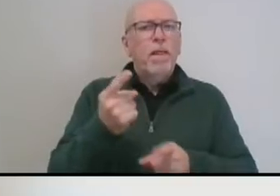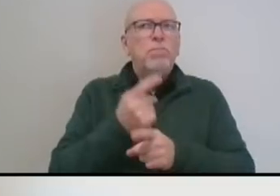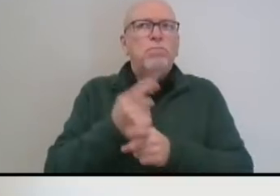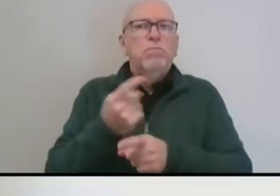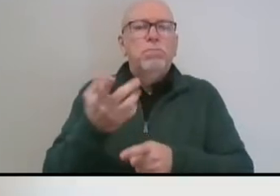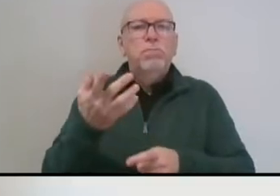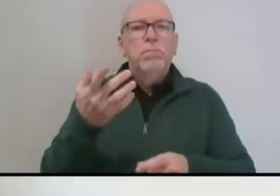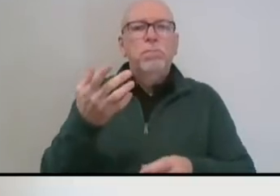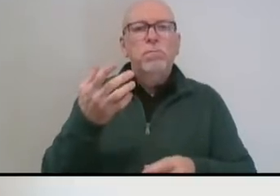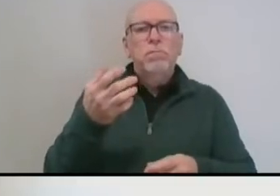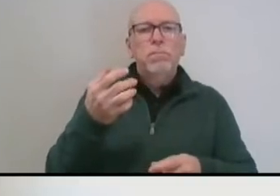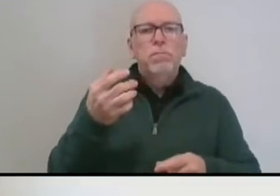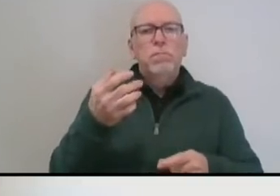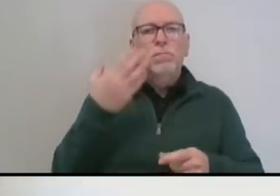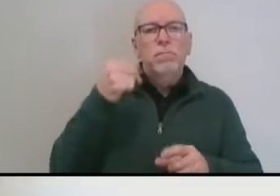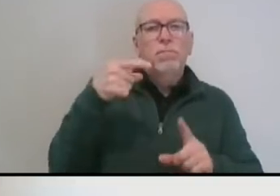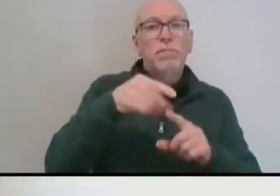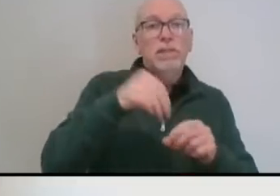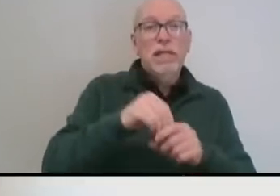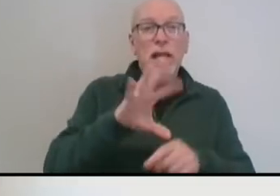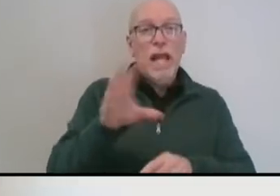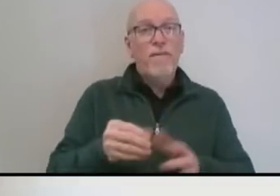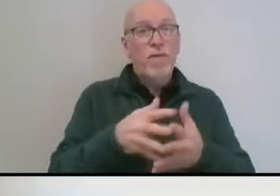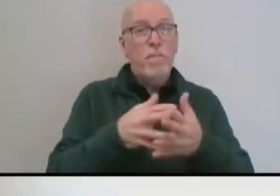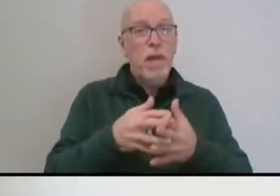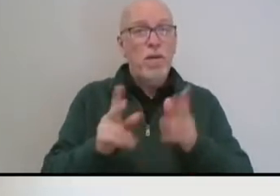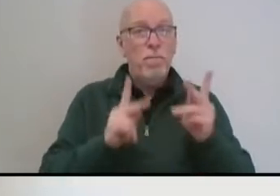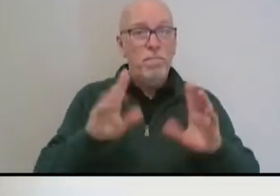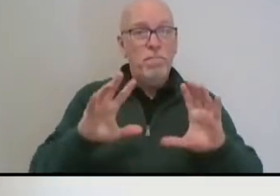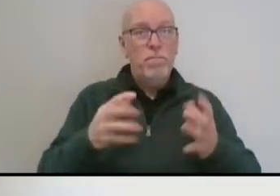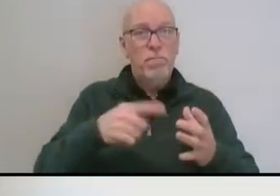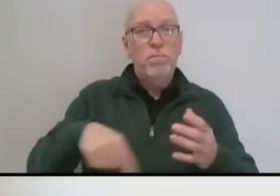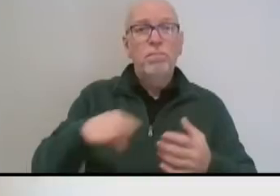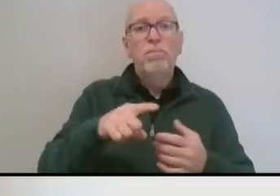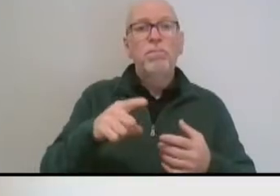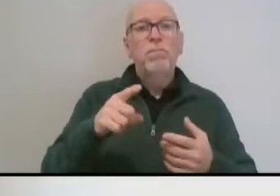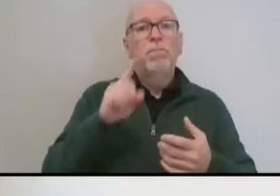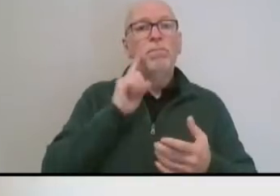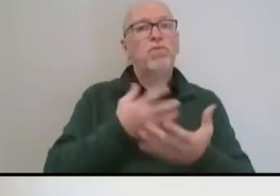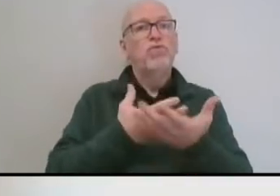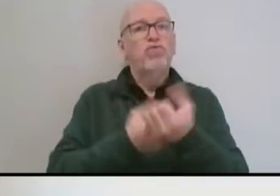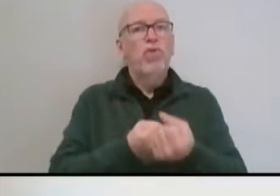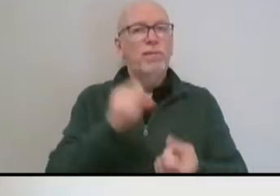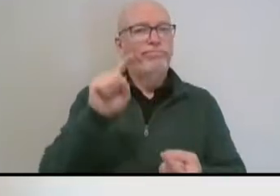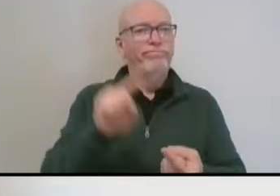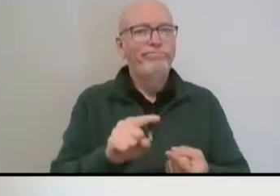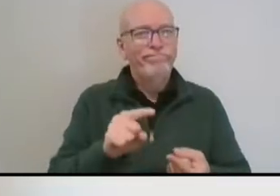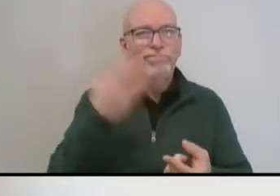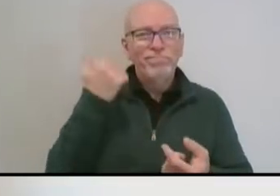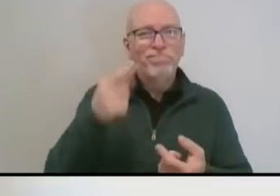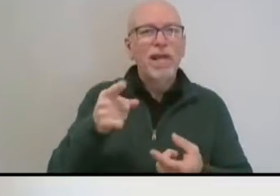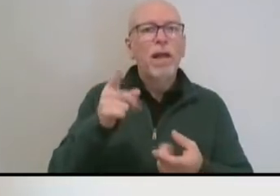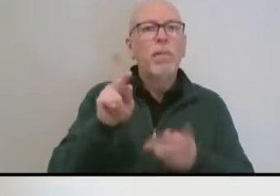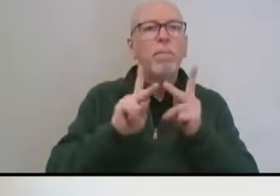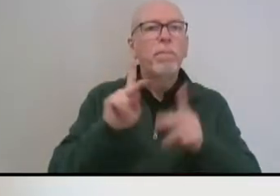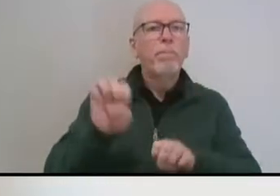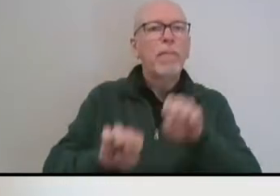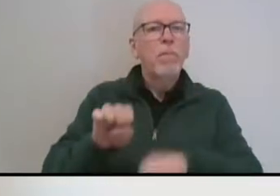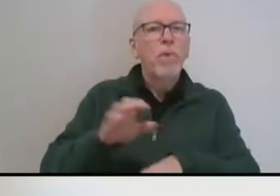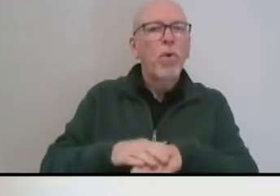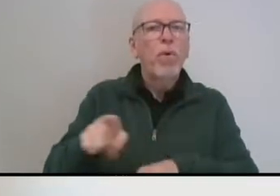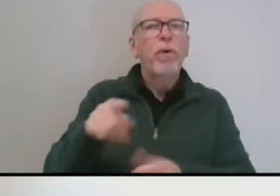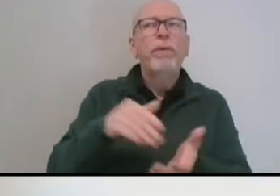have this hesitancy, particularly in the African-American community. There's distrust because there's been some experimentation, there's been